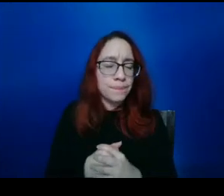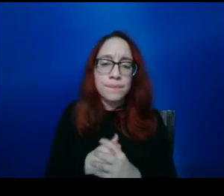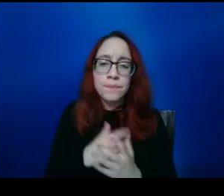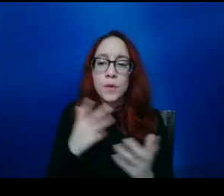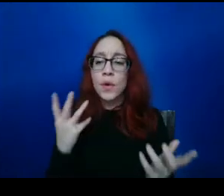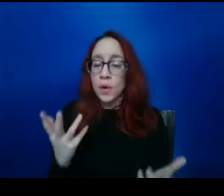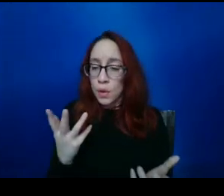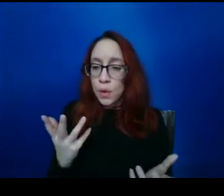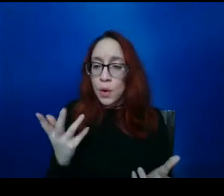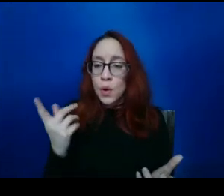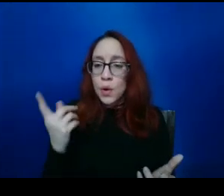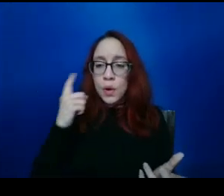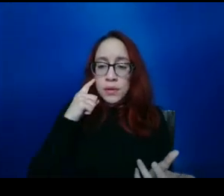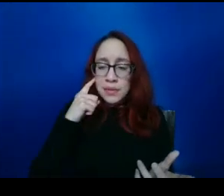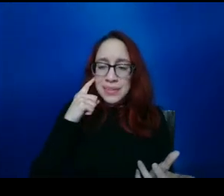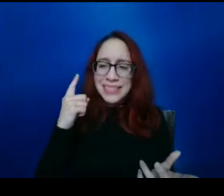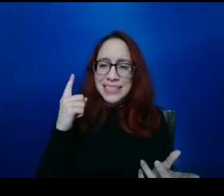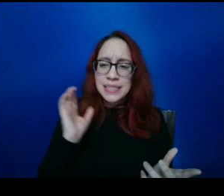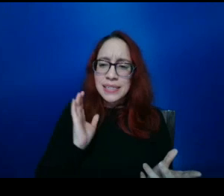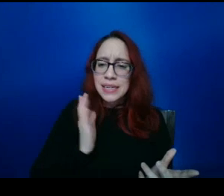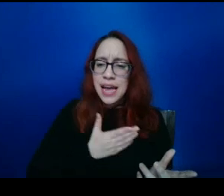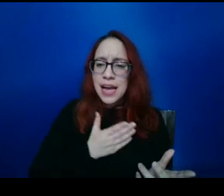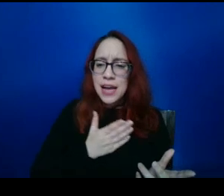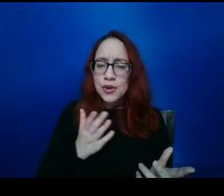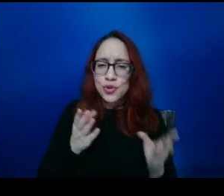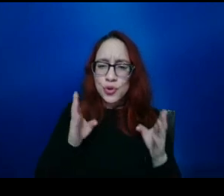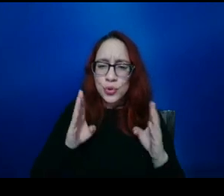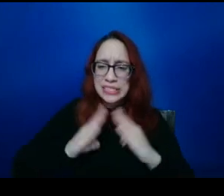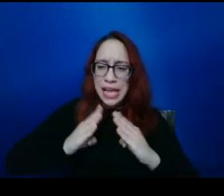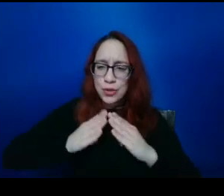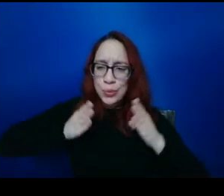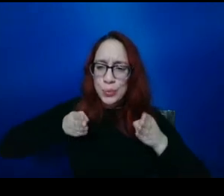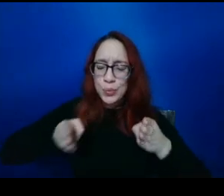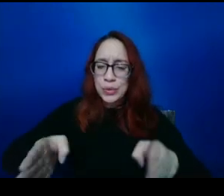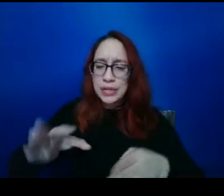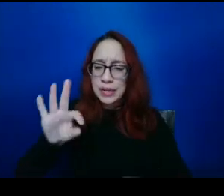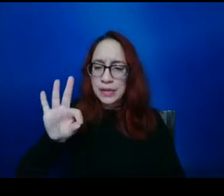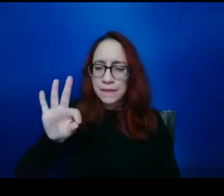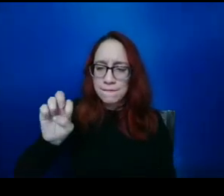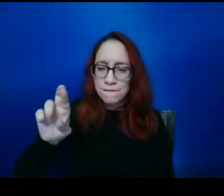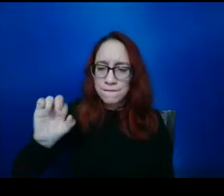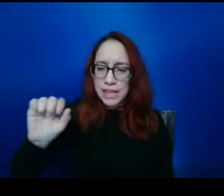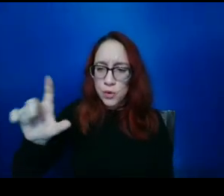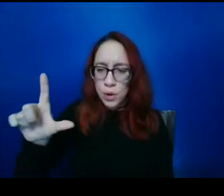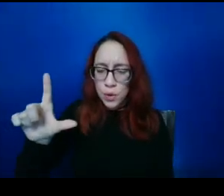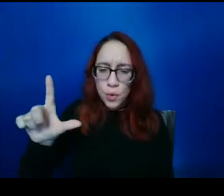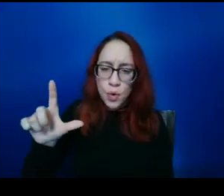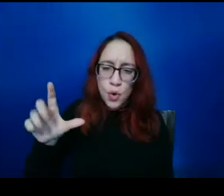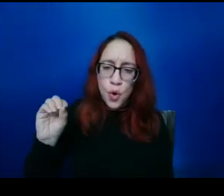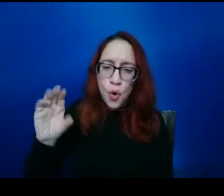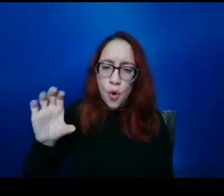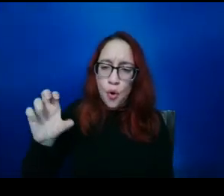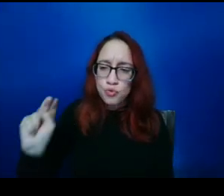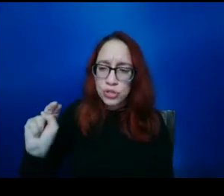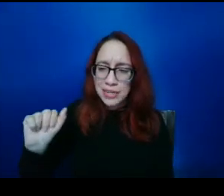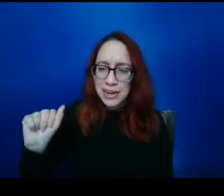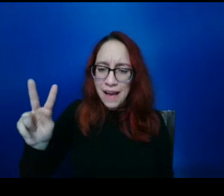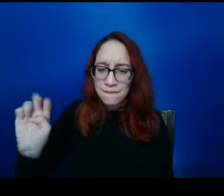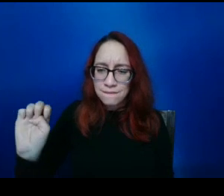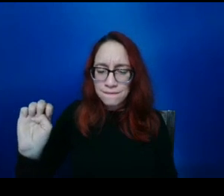So I think something in our corridor, our downtown corridor of Federal and Ocean Avenue, you know, I get a lot